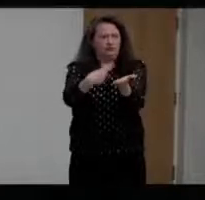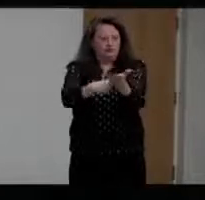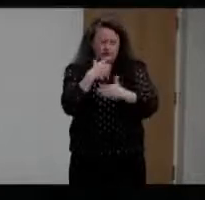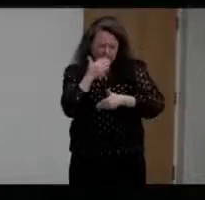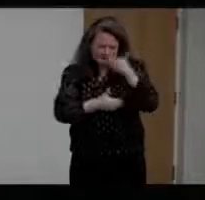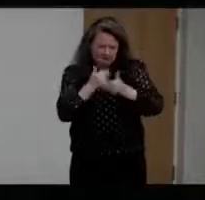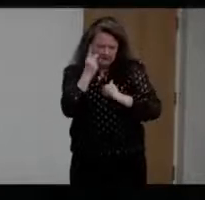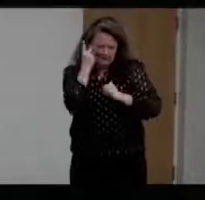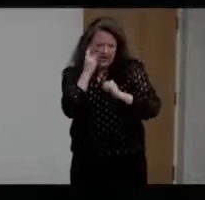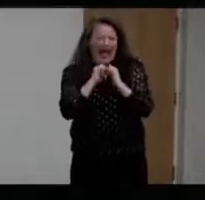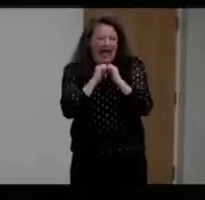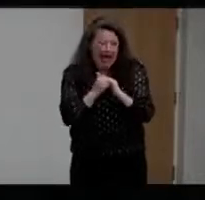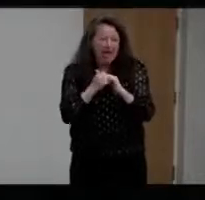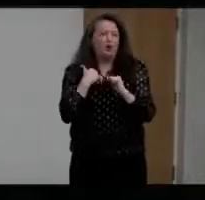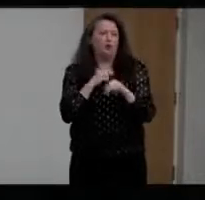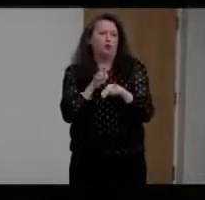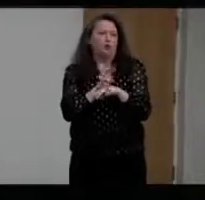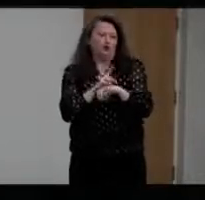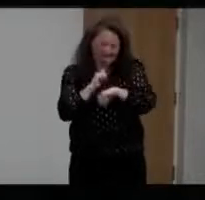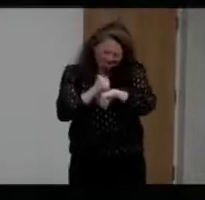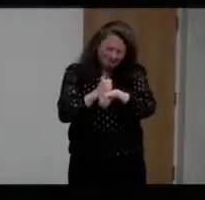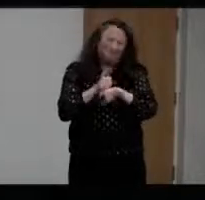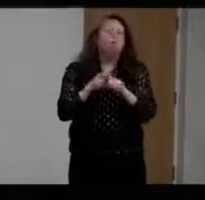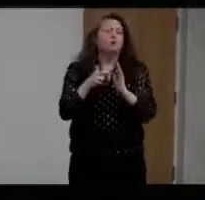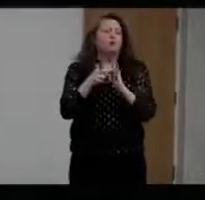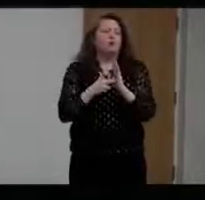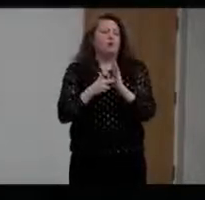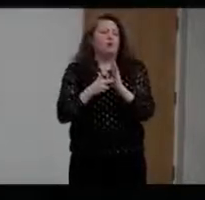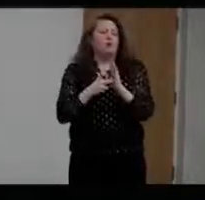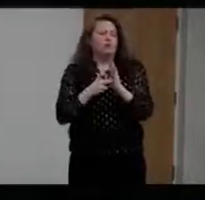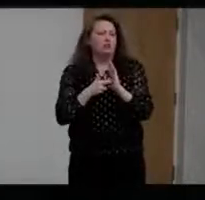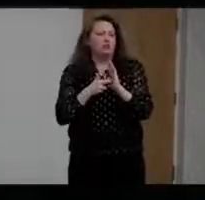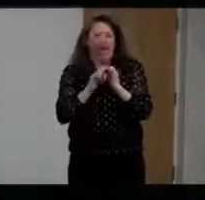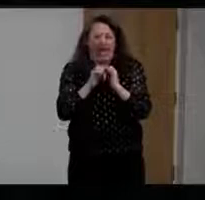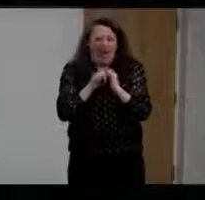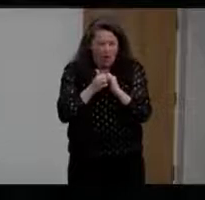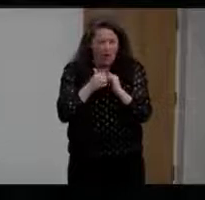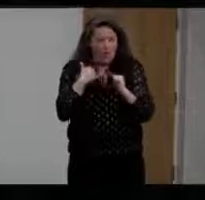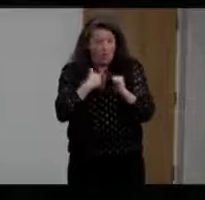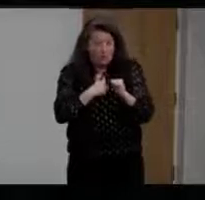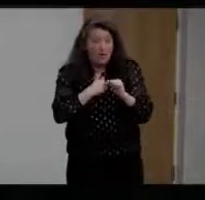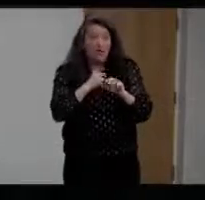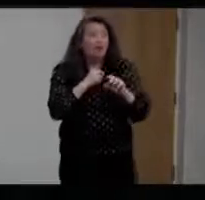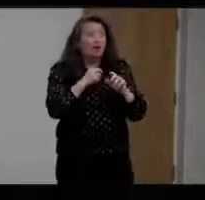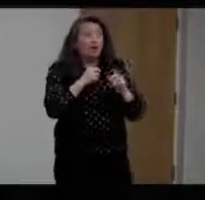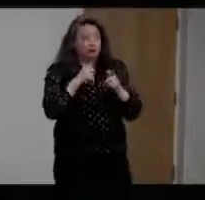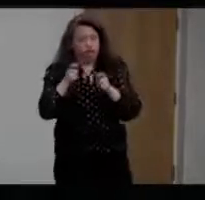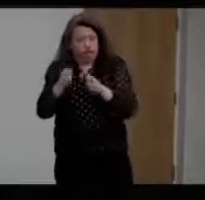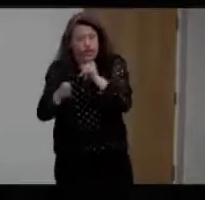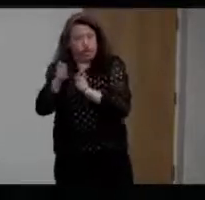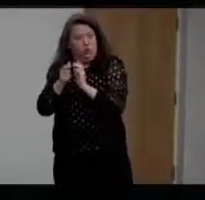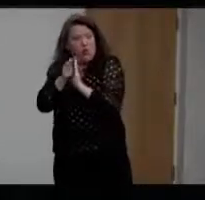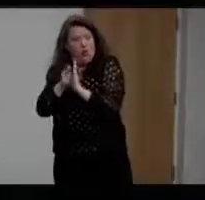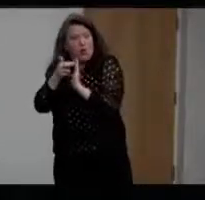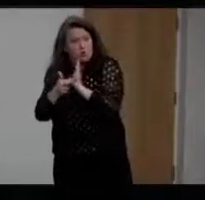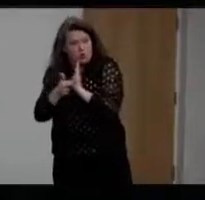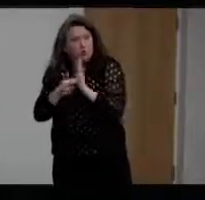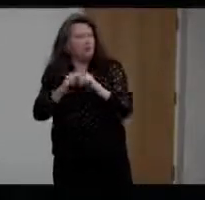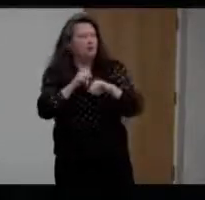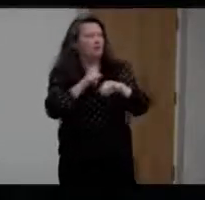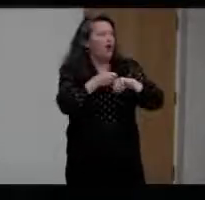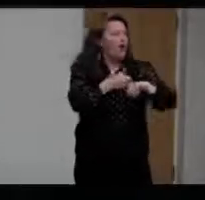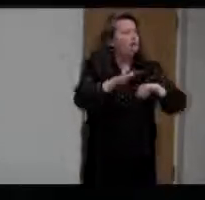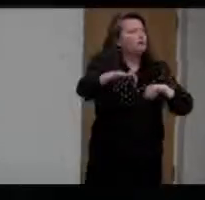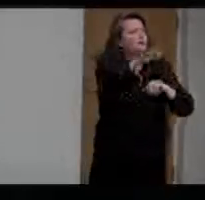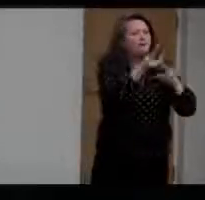in making sure that we are responding through legislation and regulation. And if we decide not to, that it's an intentional decision to say,